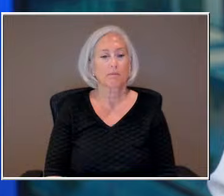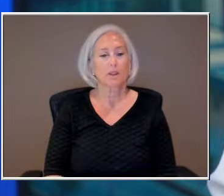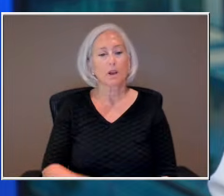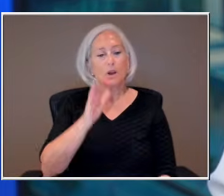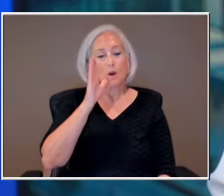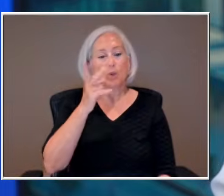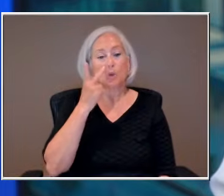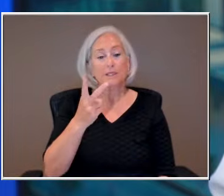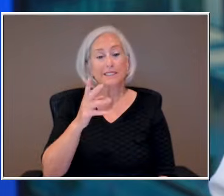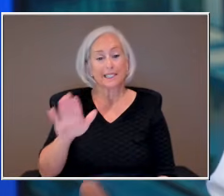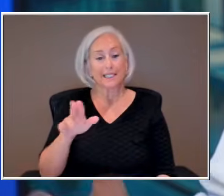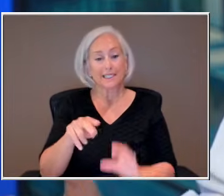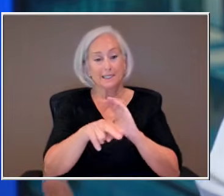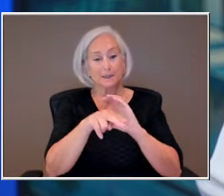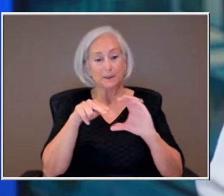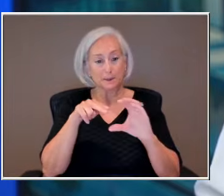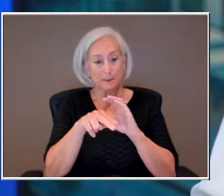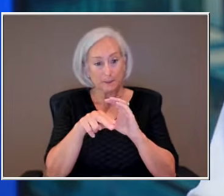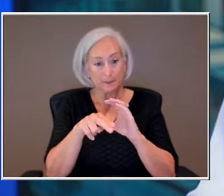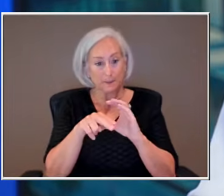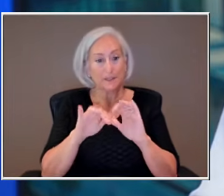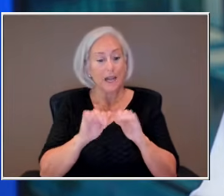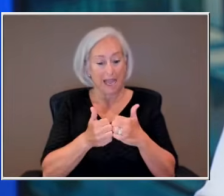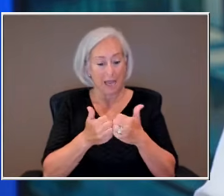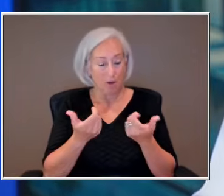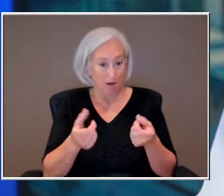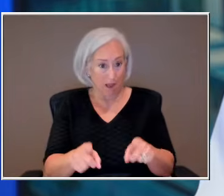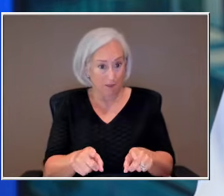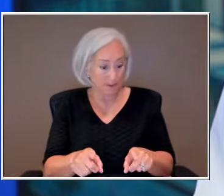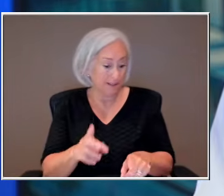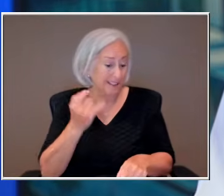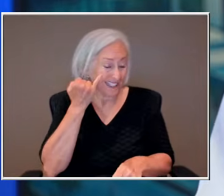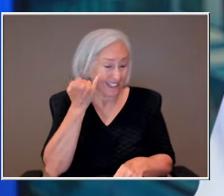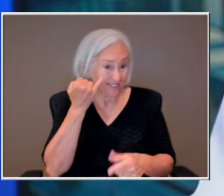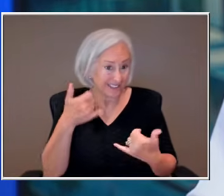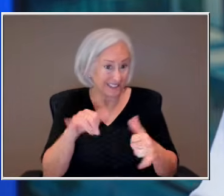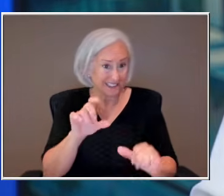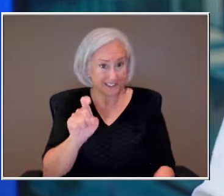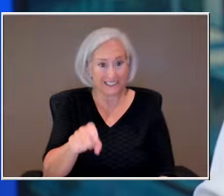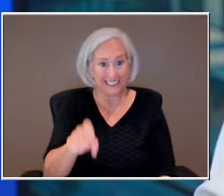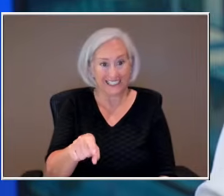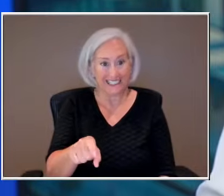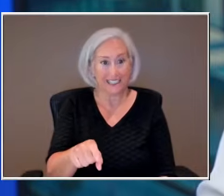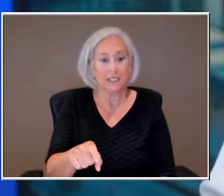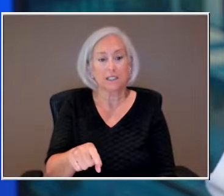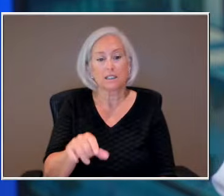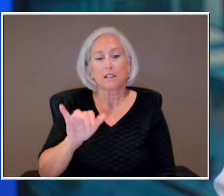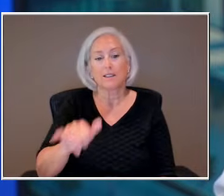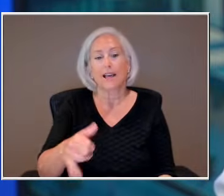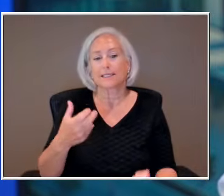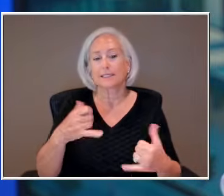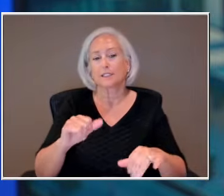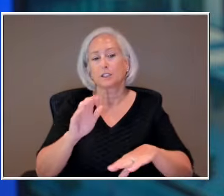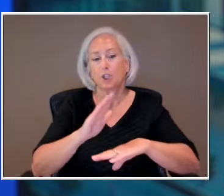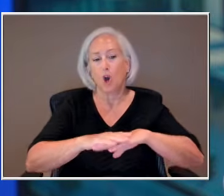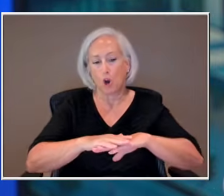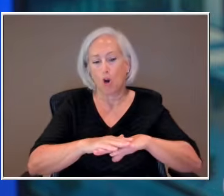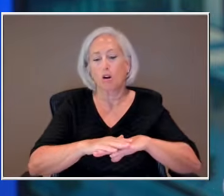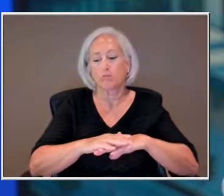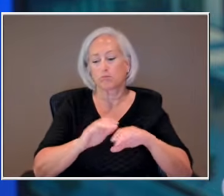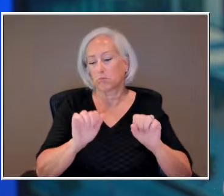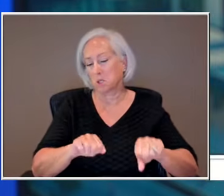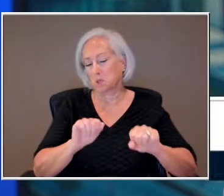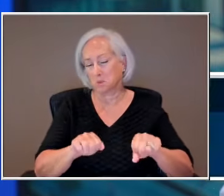see if he needs it. That's still on the table to get a second CAR T on a clinical trial. Also,